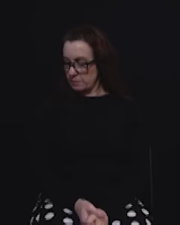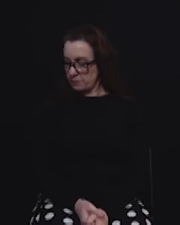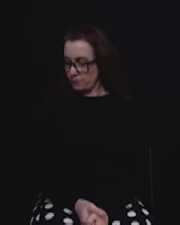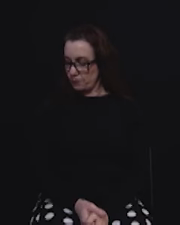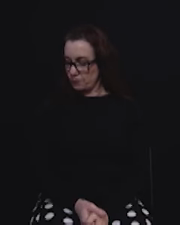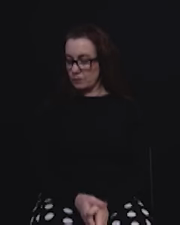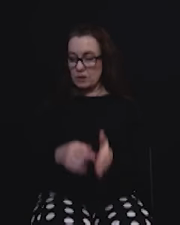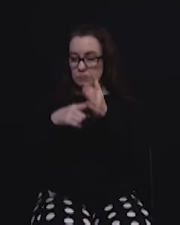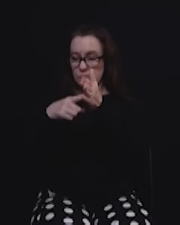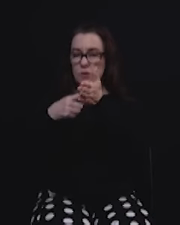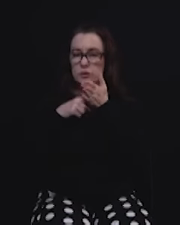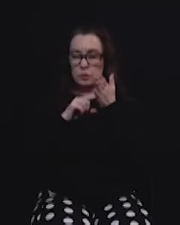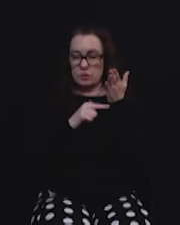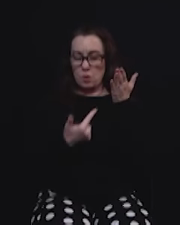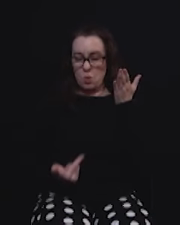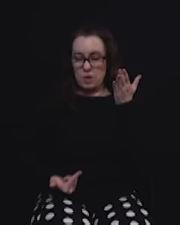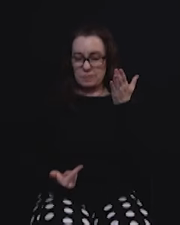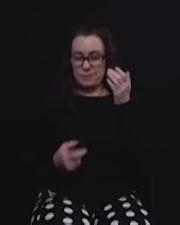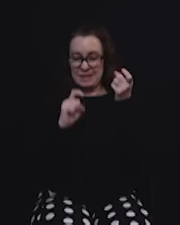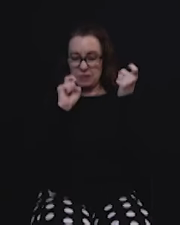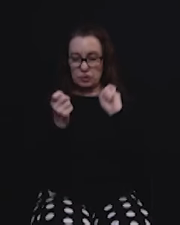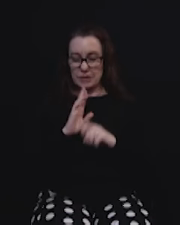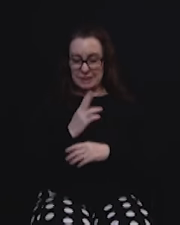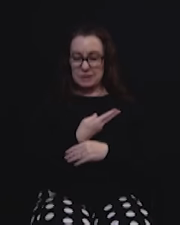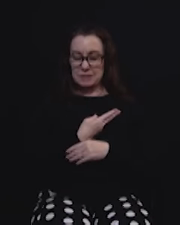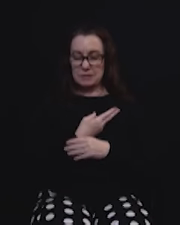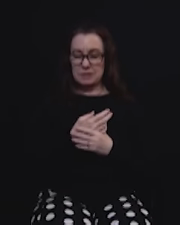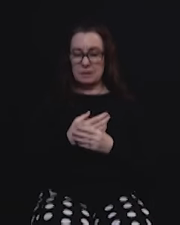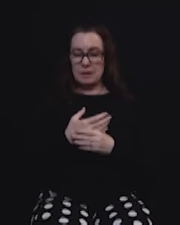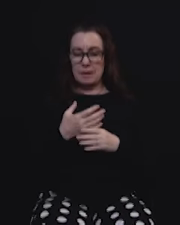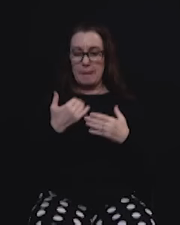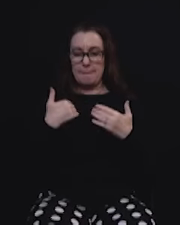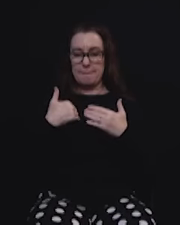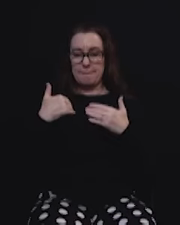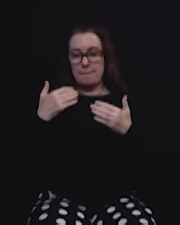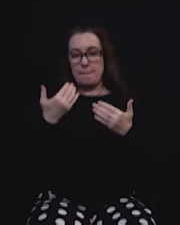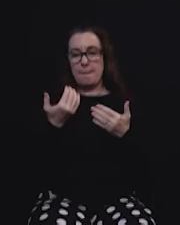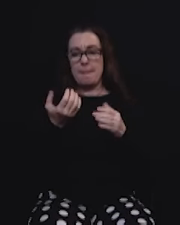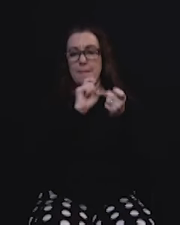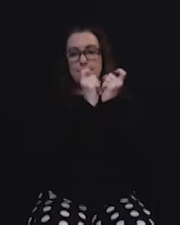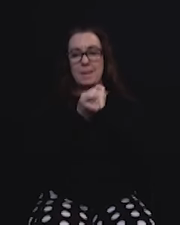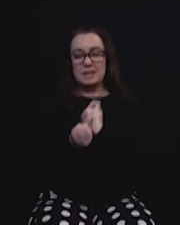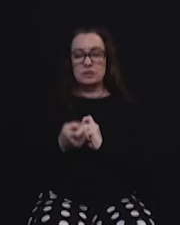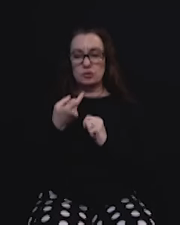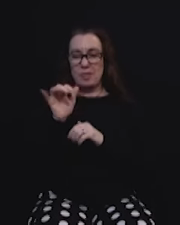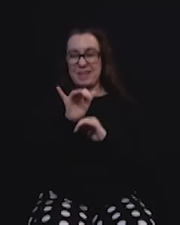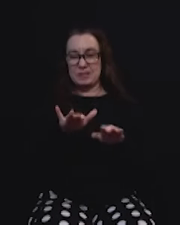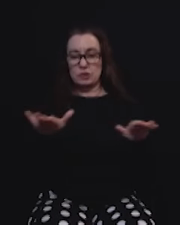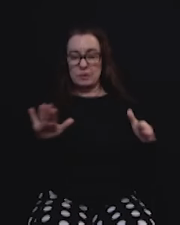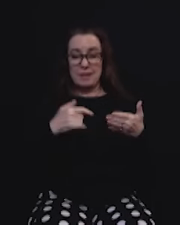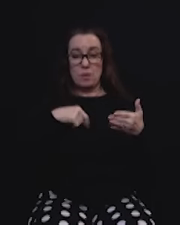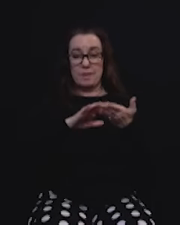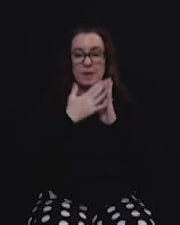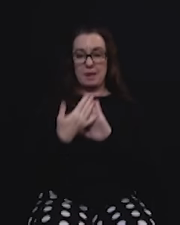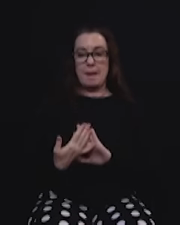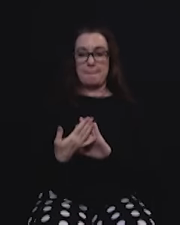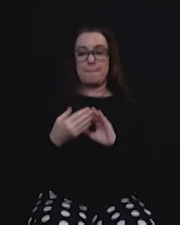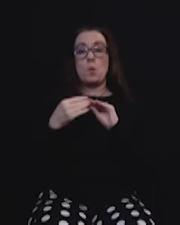Show us, Lord. Change us, Lord. Make us like children. Let us choose to become like